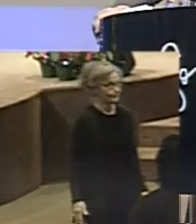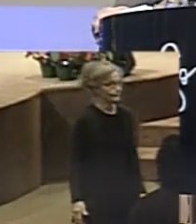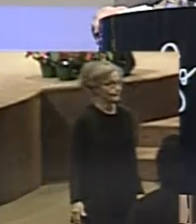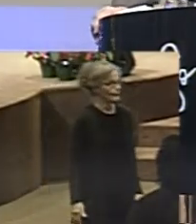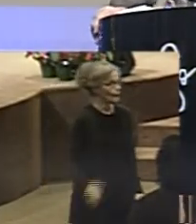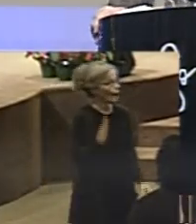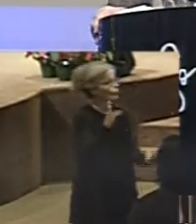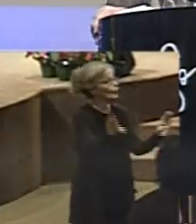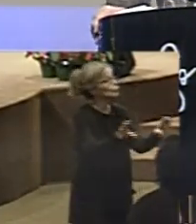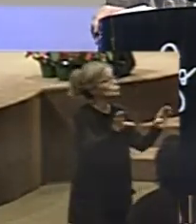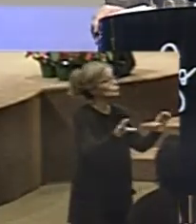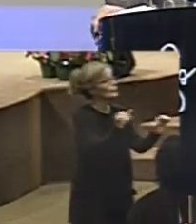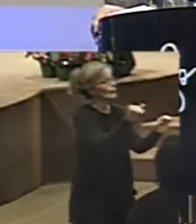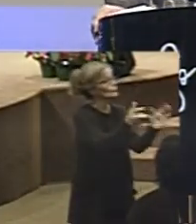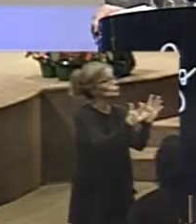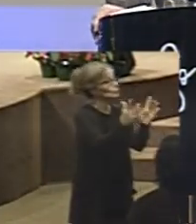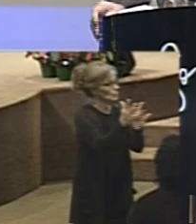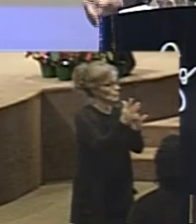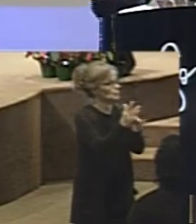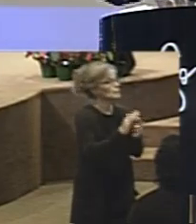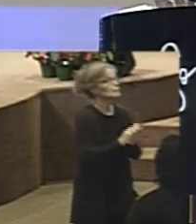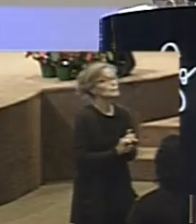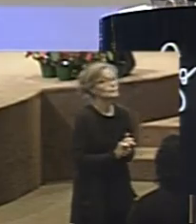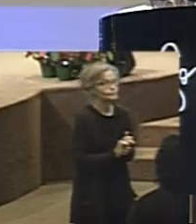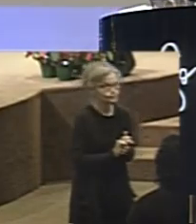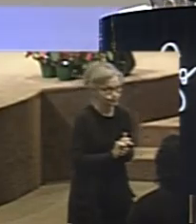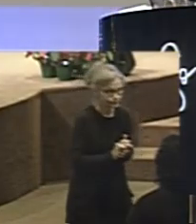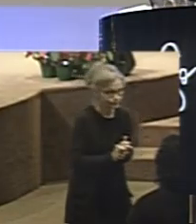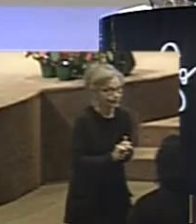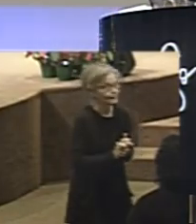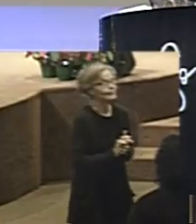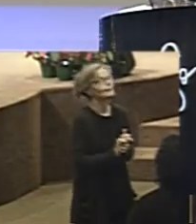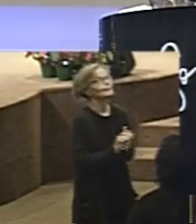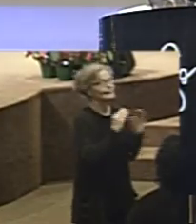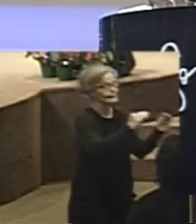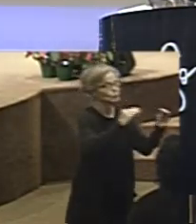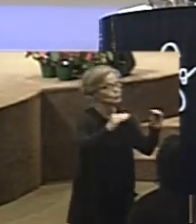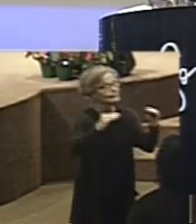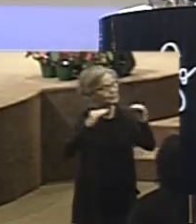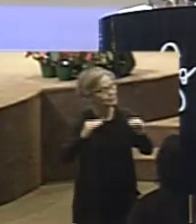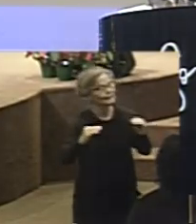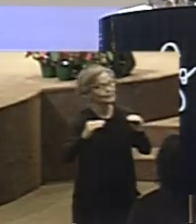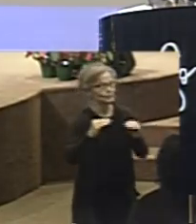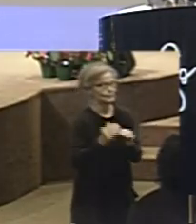I'm going to do what Jesus said. I'm going to make disciples.